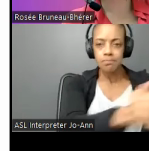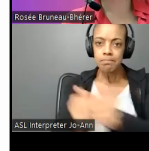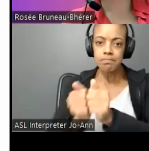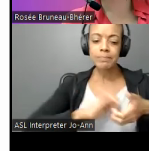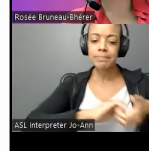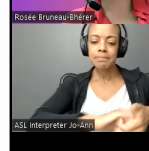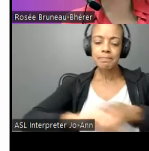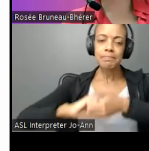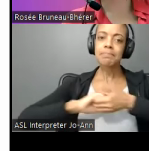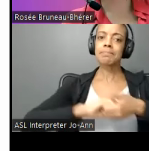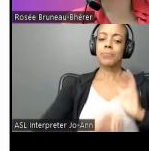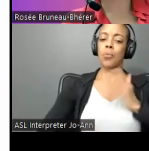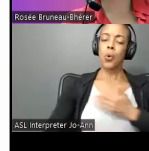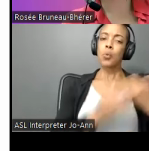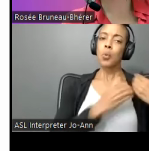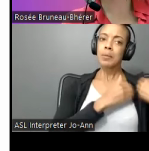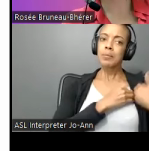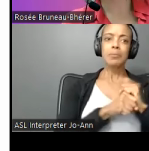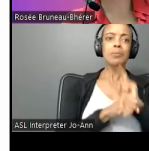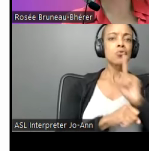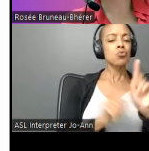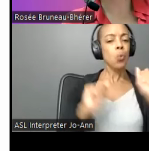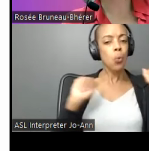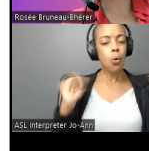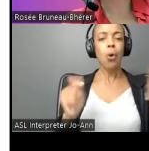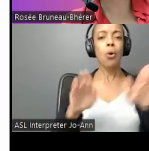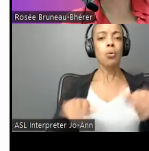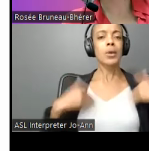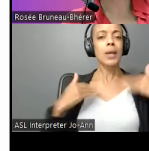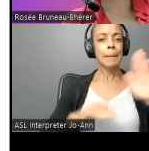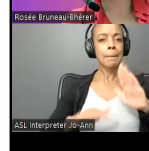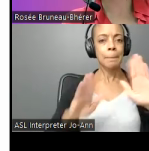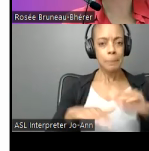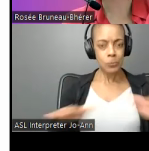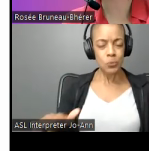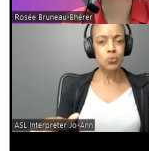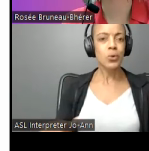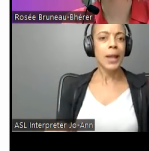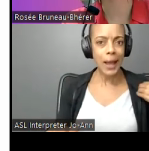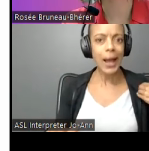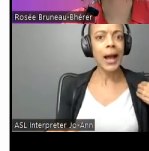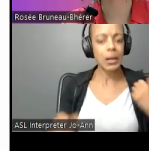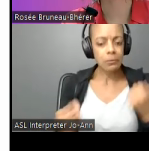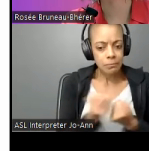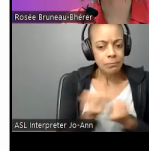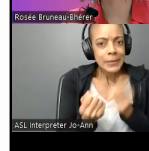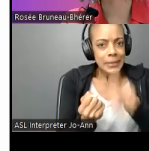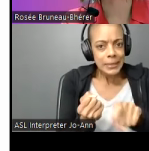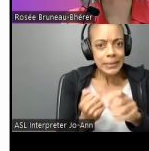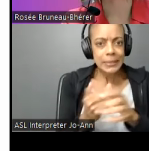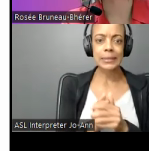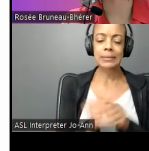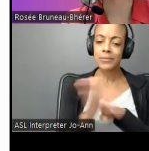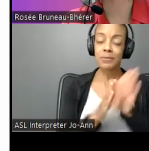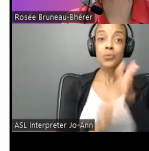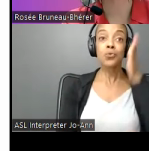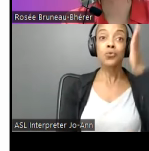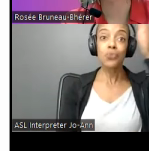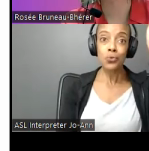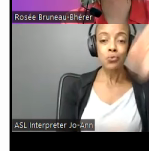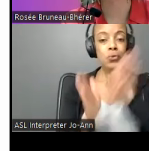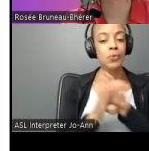have the kinds of nurturing experiences they need for positive development. To build better futures, we need to build better